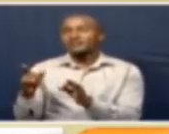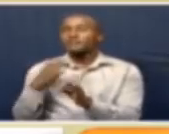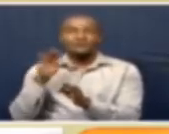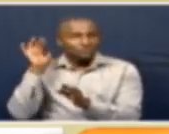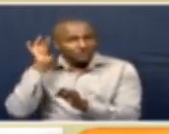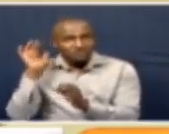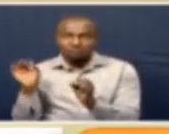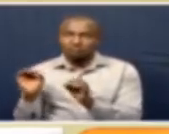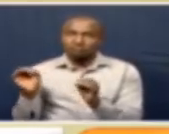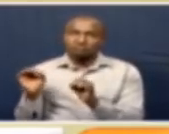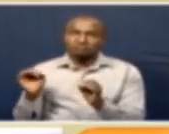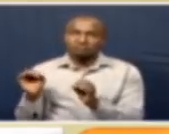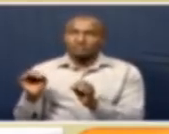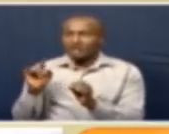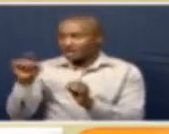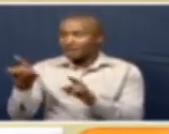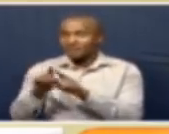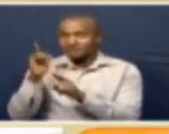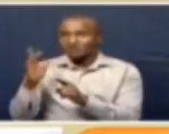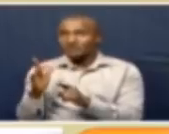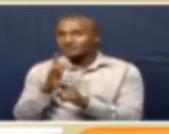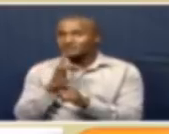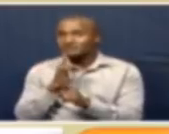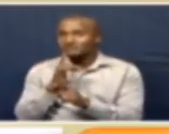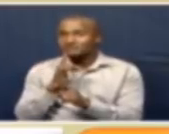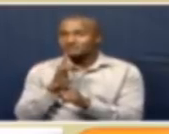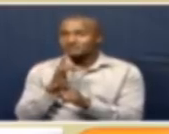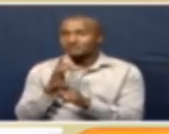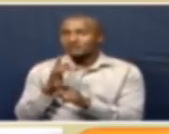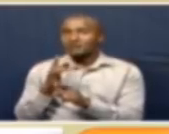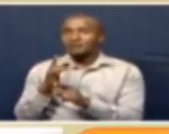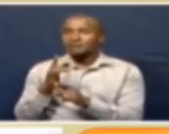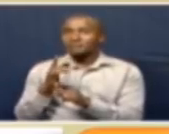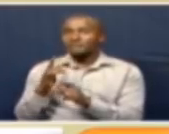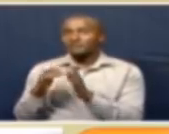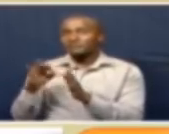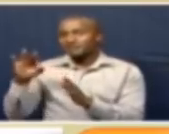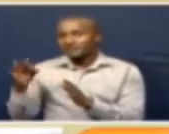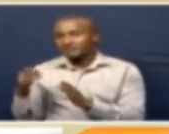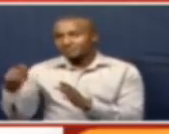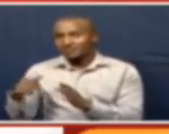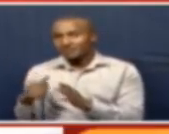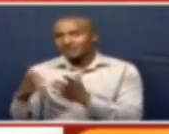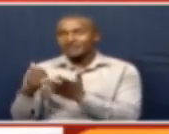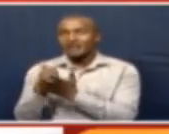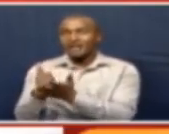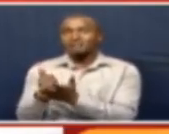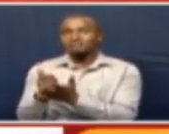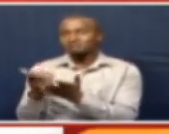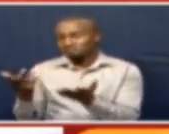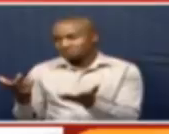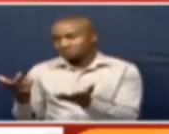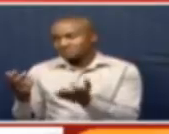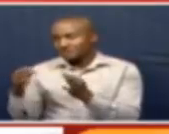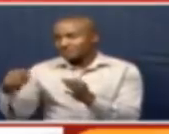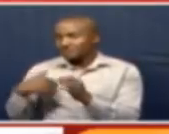you. I come to you as a lawyer and I'm like, so I'm getting paid 10K and I need help in case they don't pay me. Will